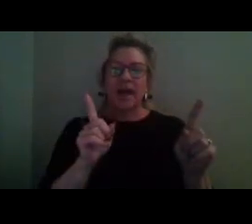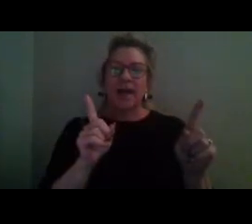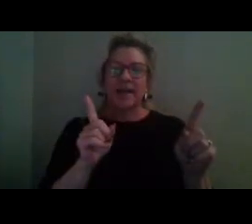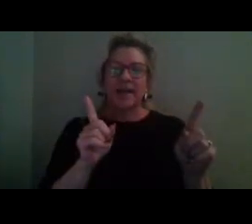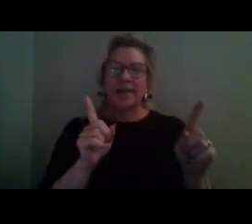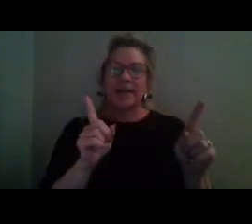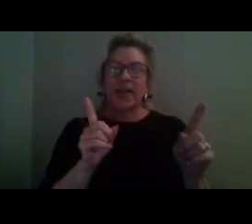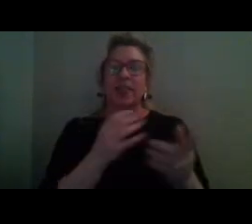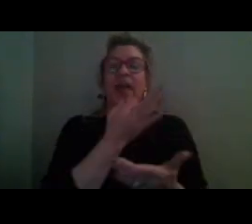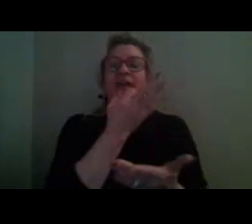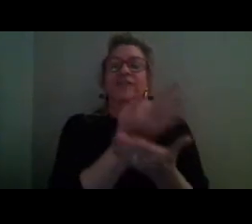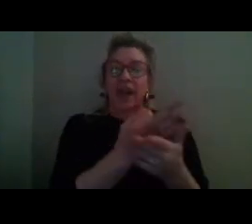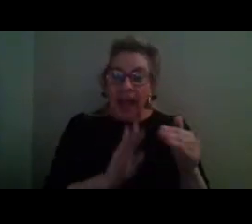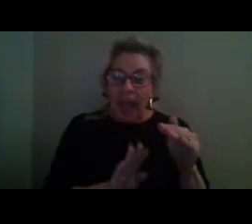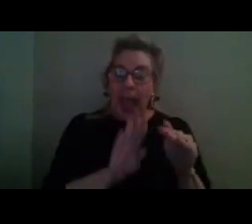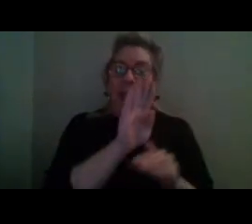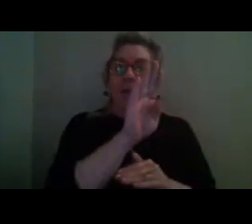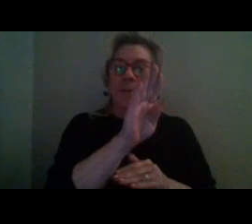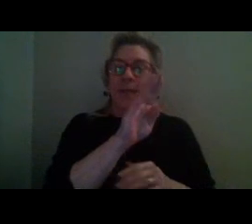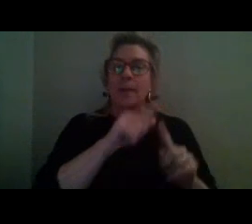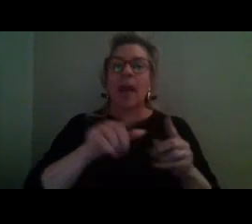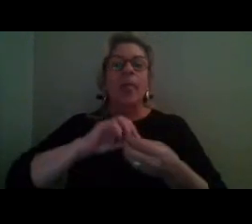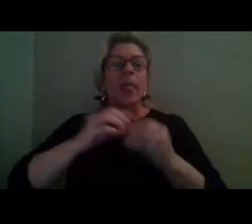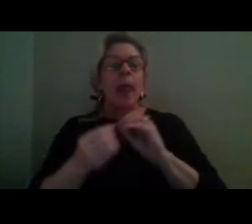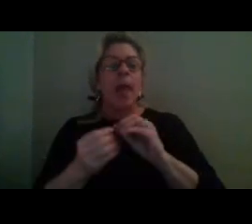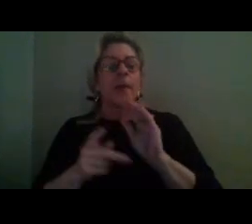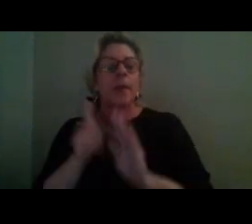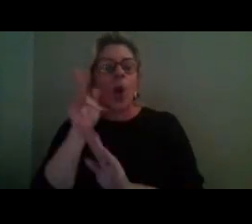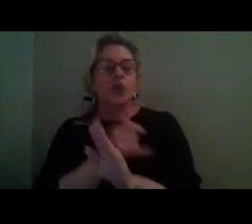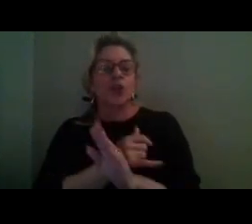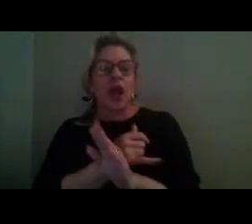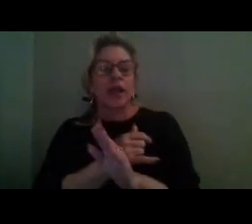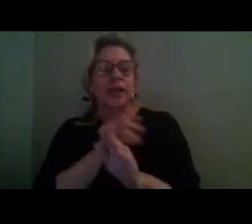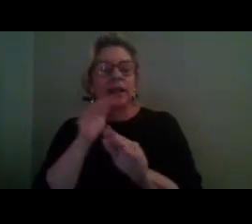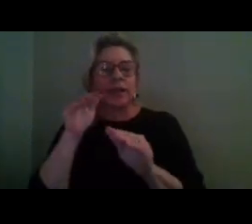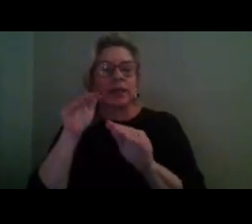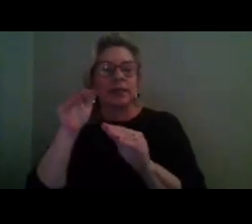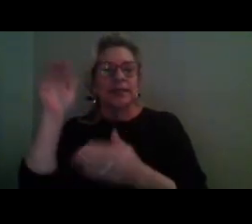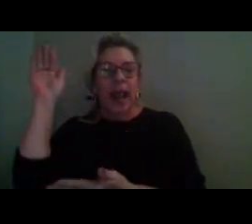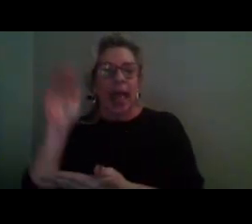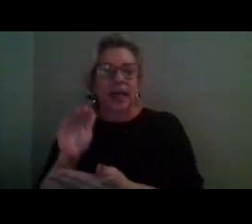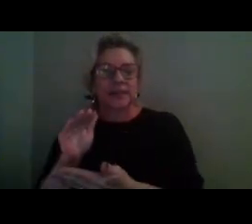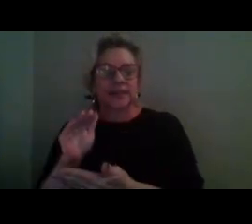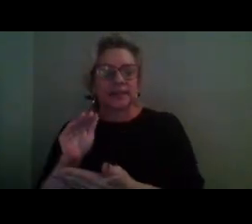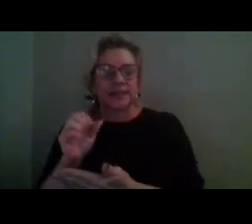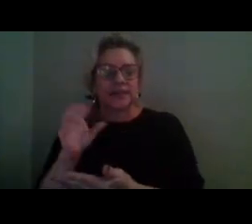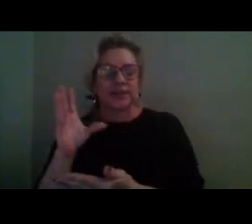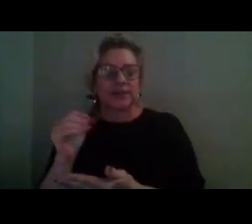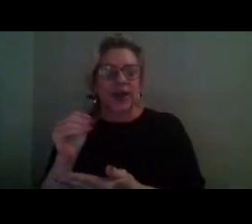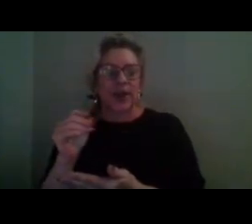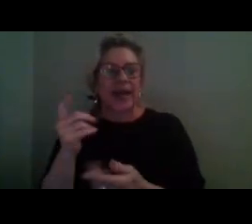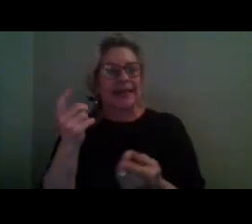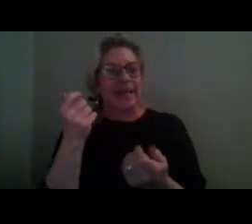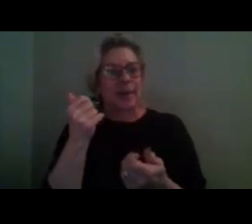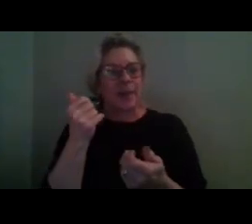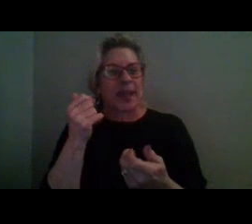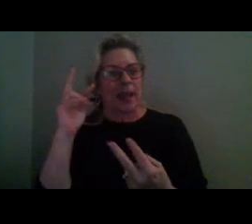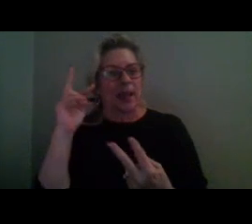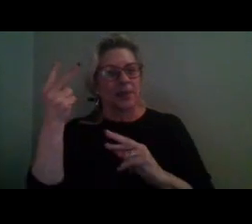the funding goes up, but the number of projects that we fund keeps going down. And this is slightly misleading because we